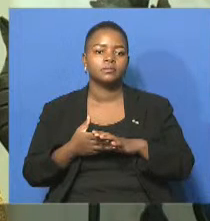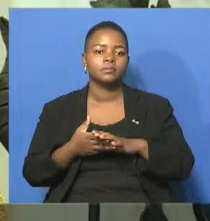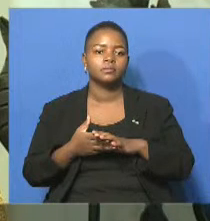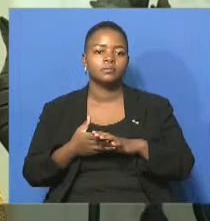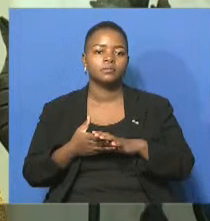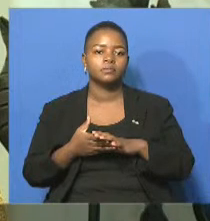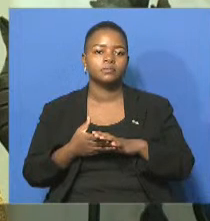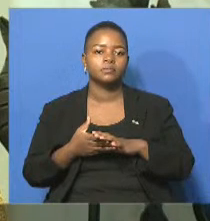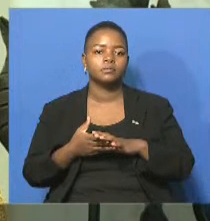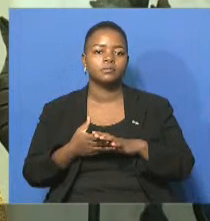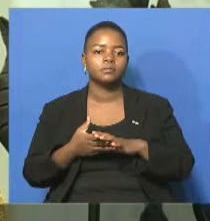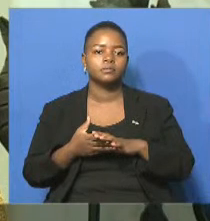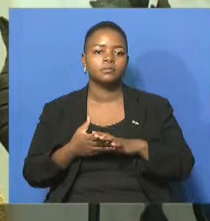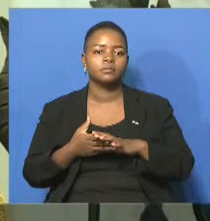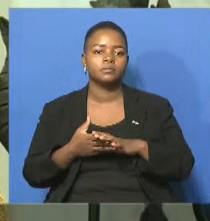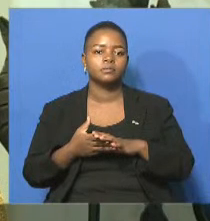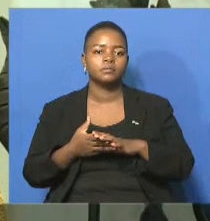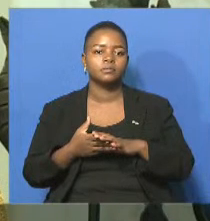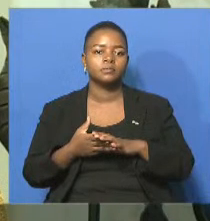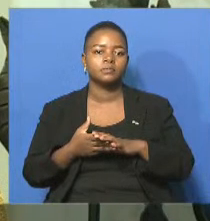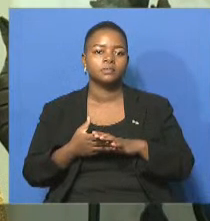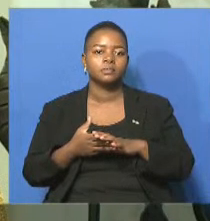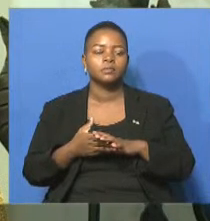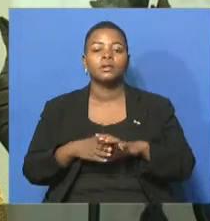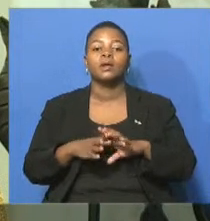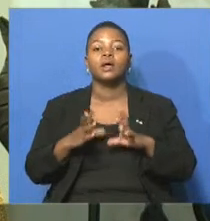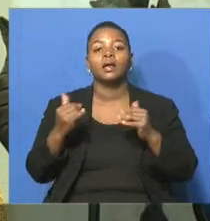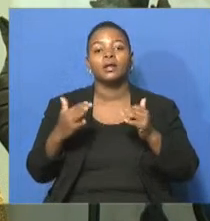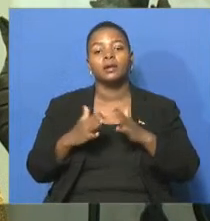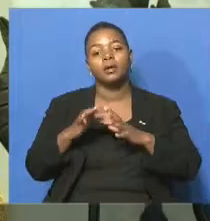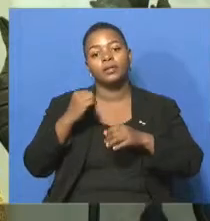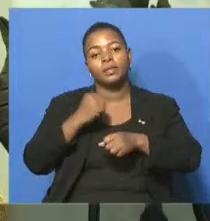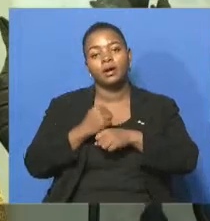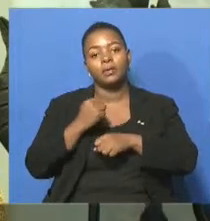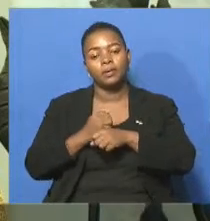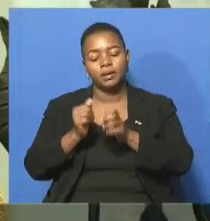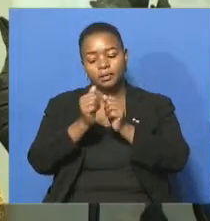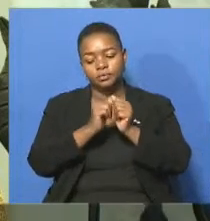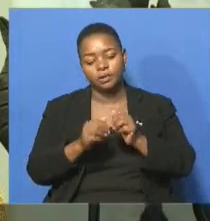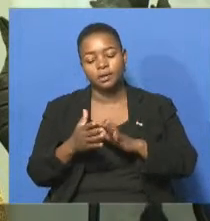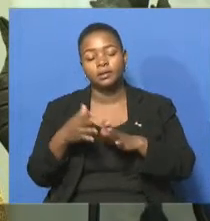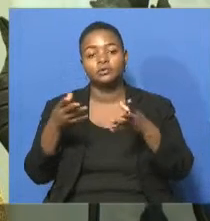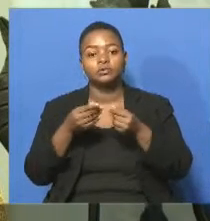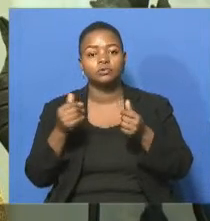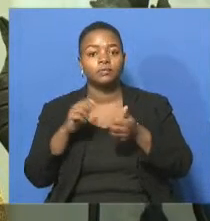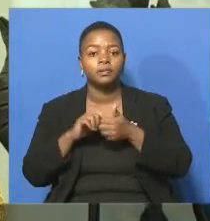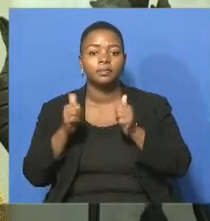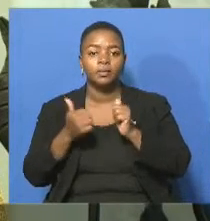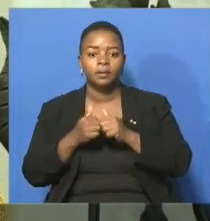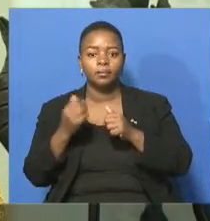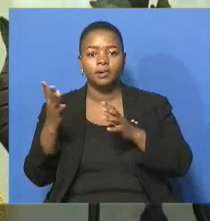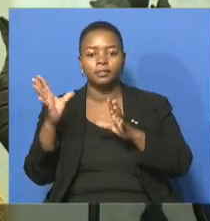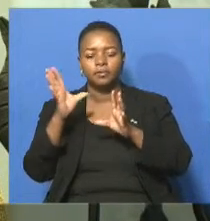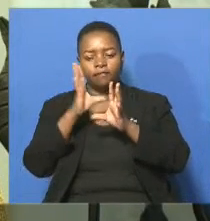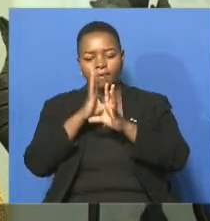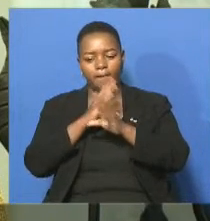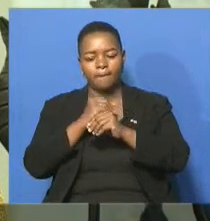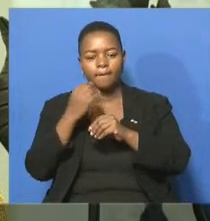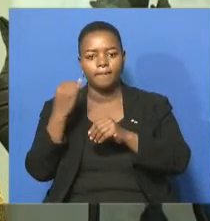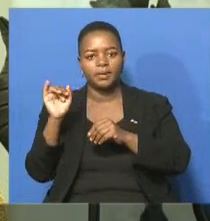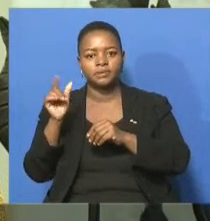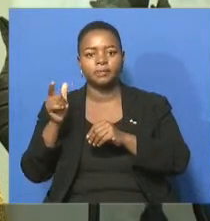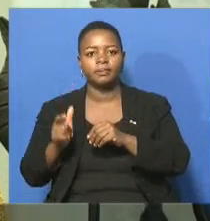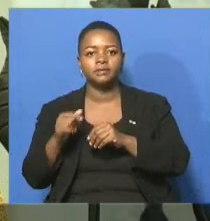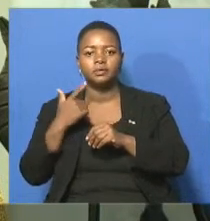becoming known as missing persons. And there are those who are retrieved or are